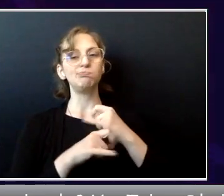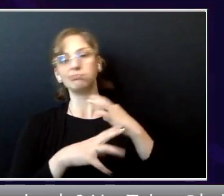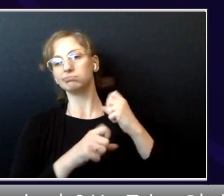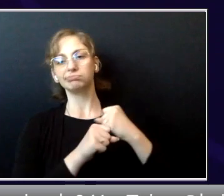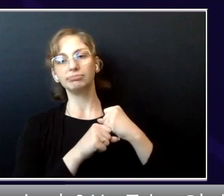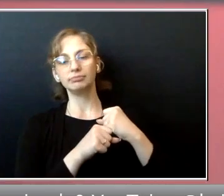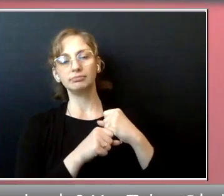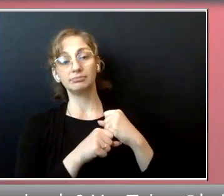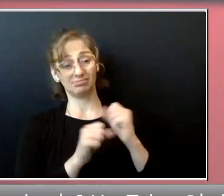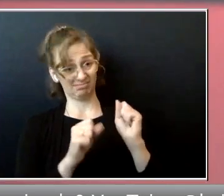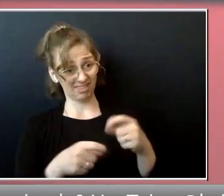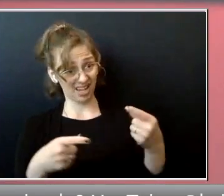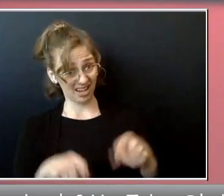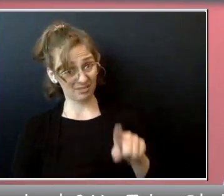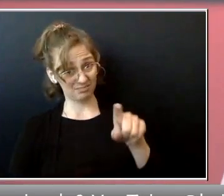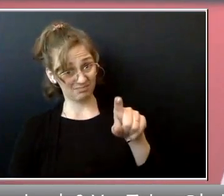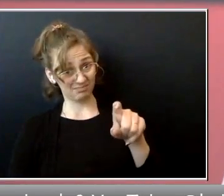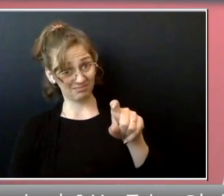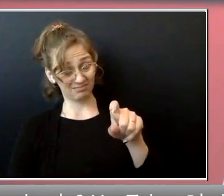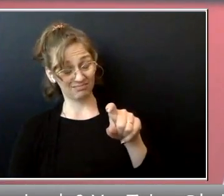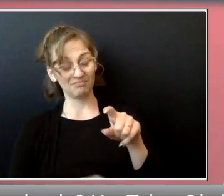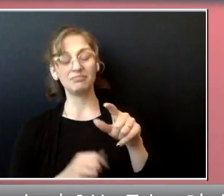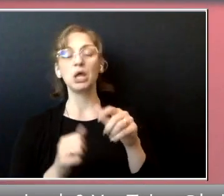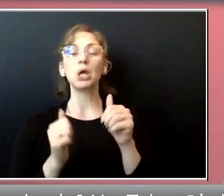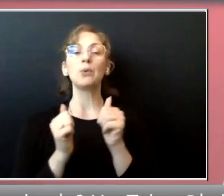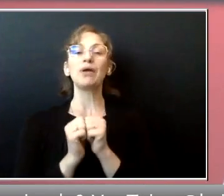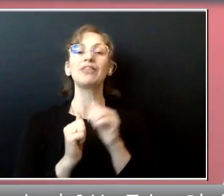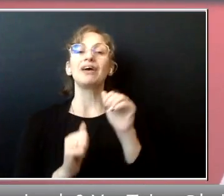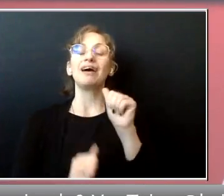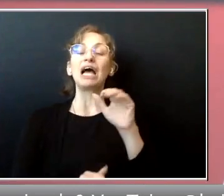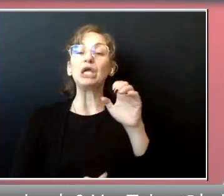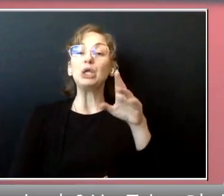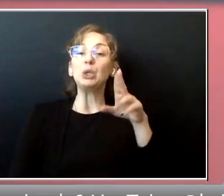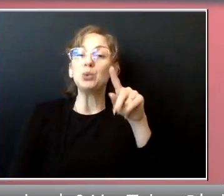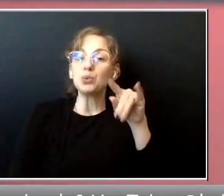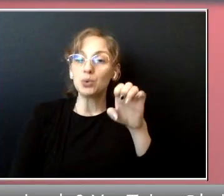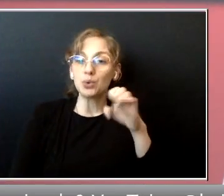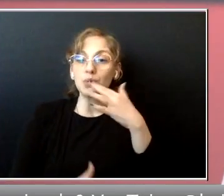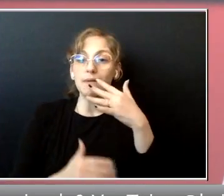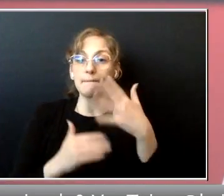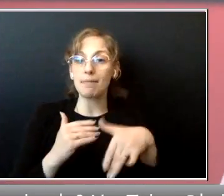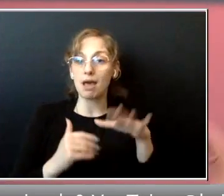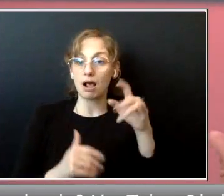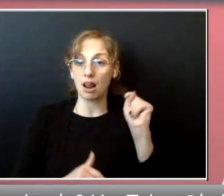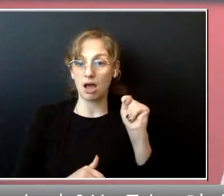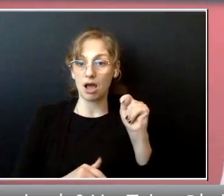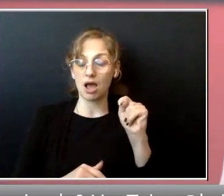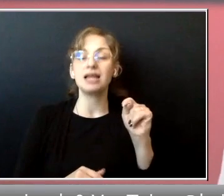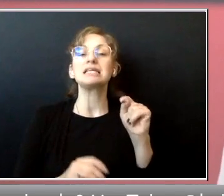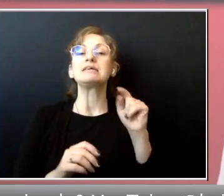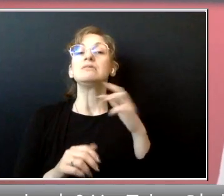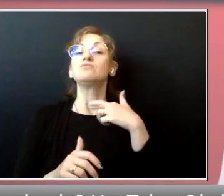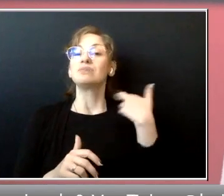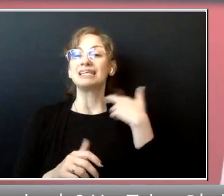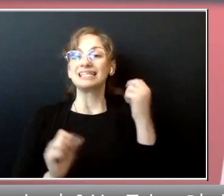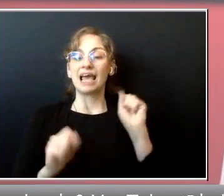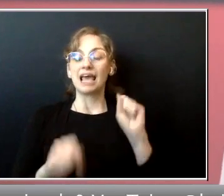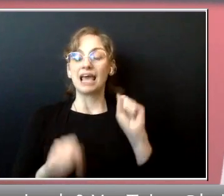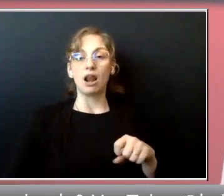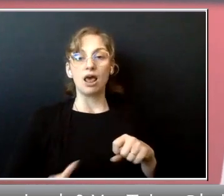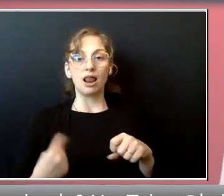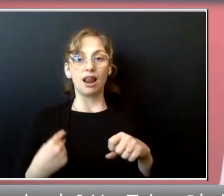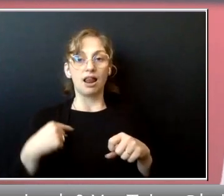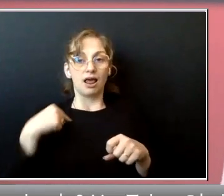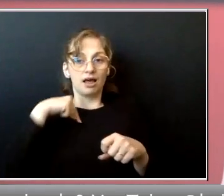main risk with an acute blood clot in your leg is that it can go to your lung and through your heart and cause a